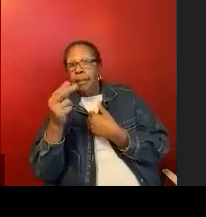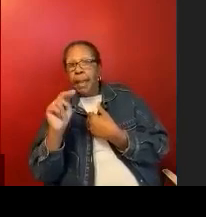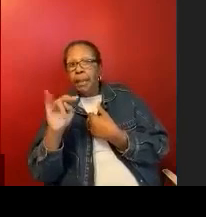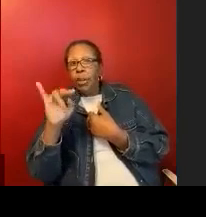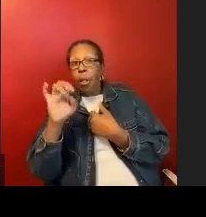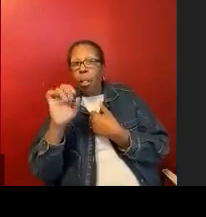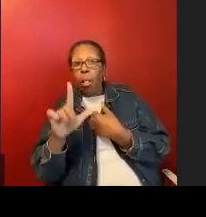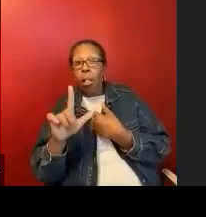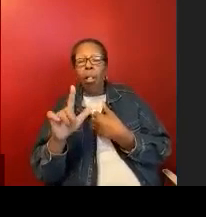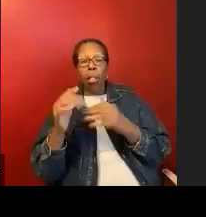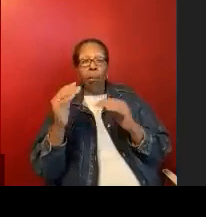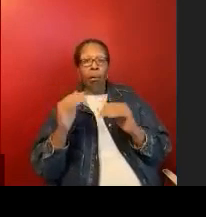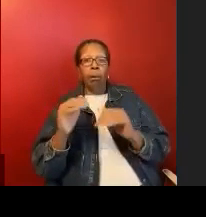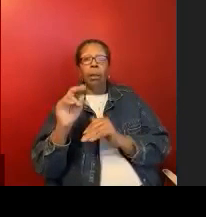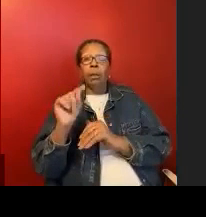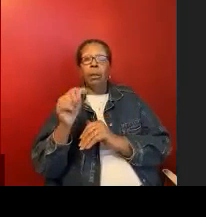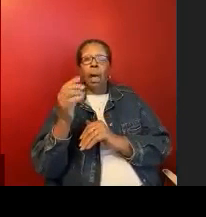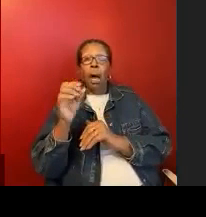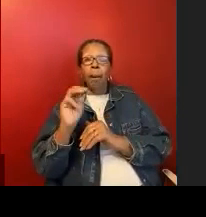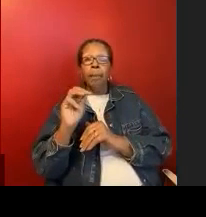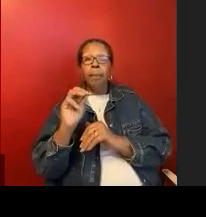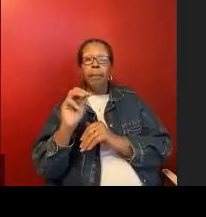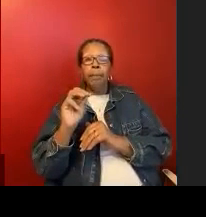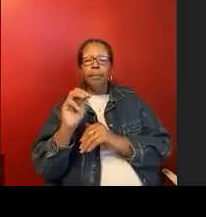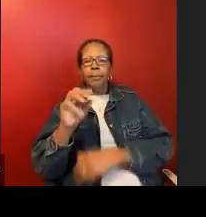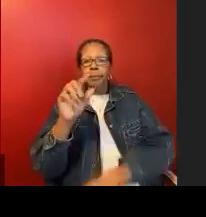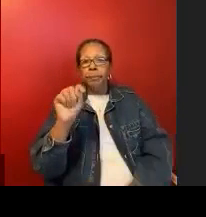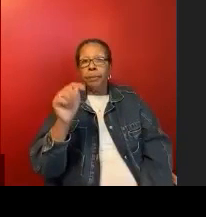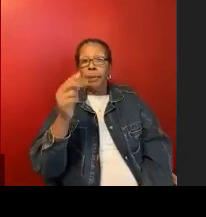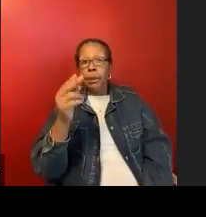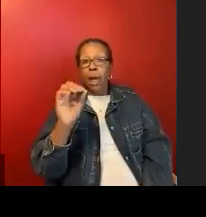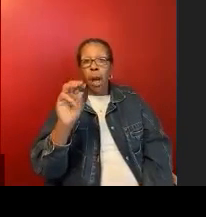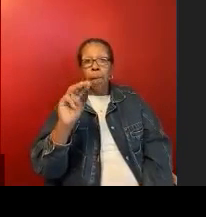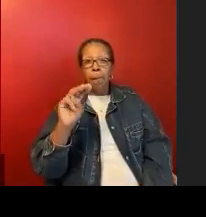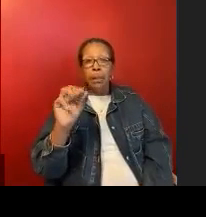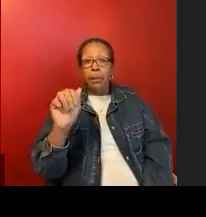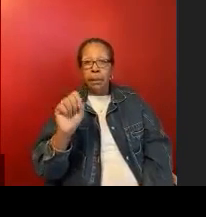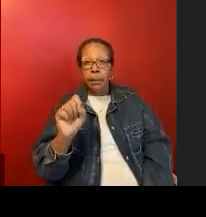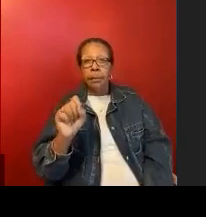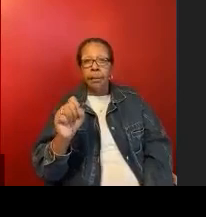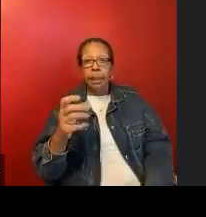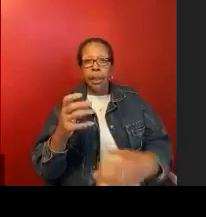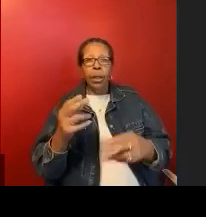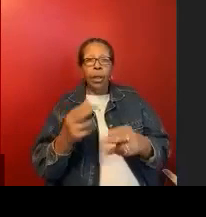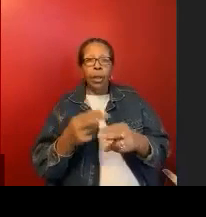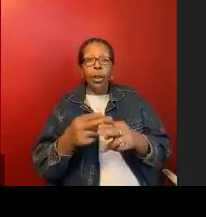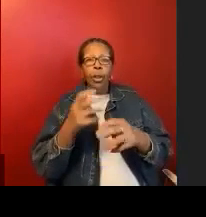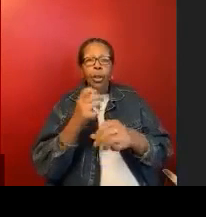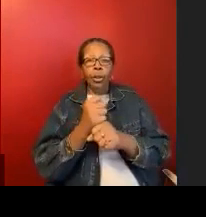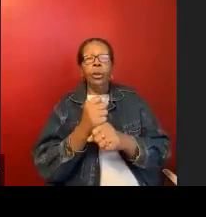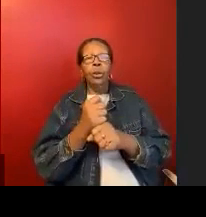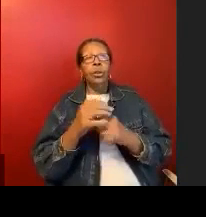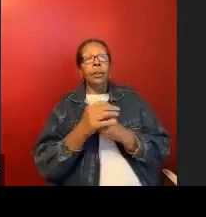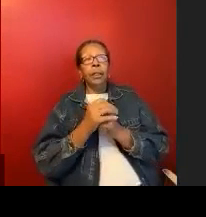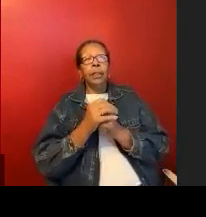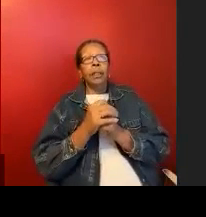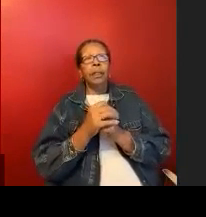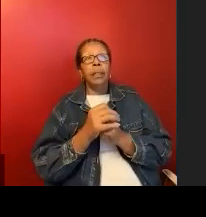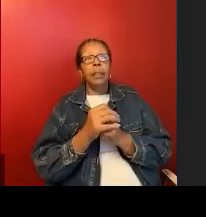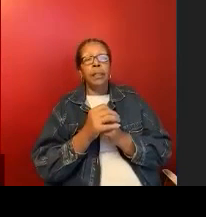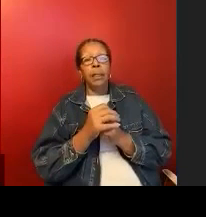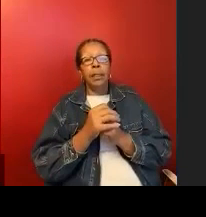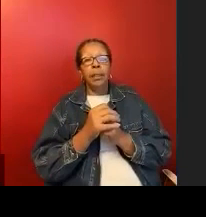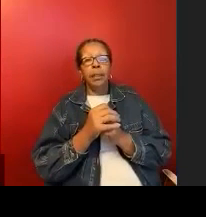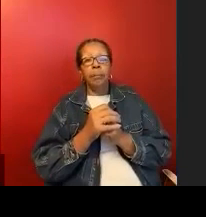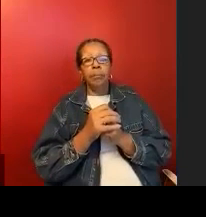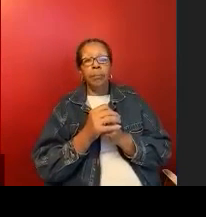and Thomas had a nickname, and we're going to talk about Thomas later today. And you've heard